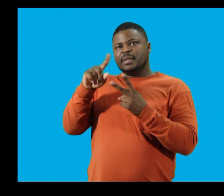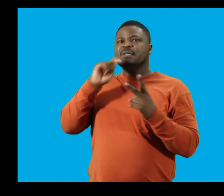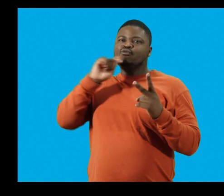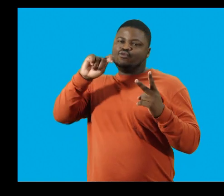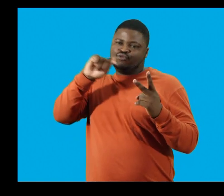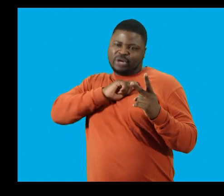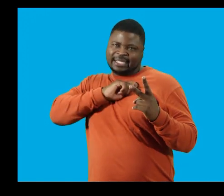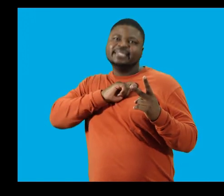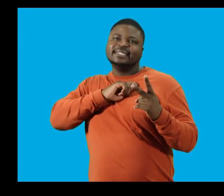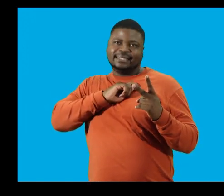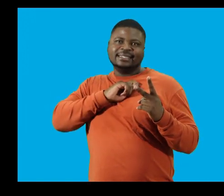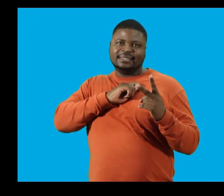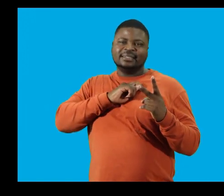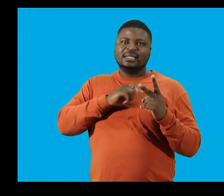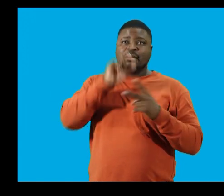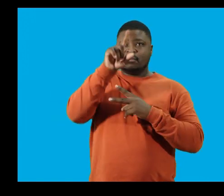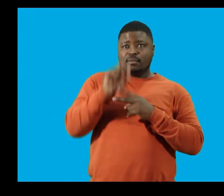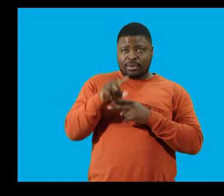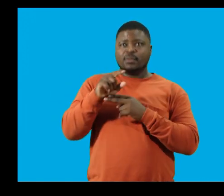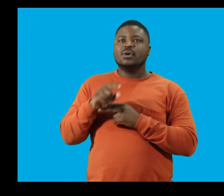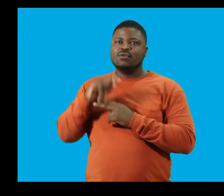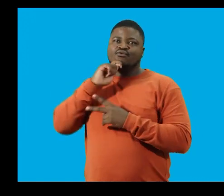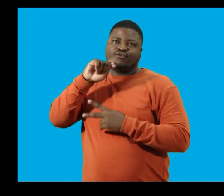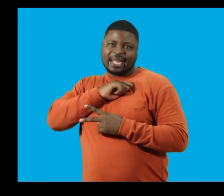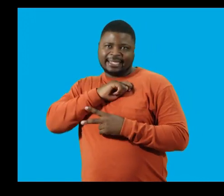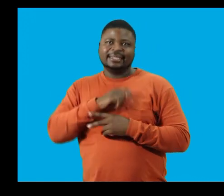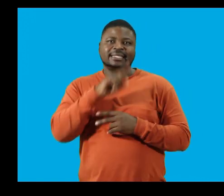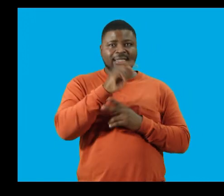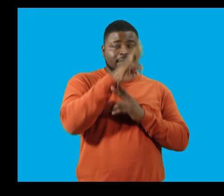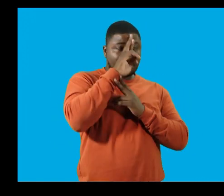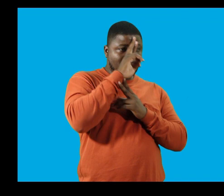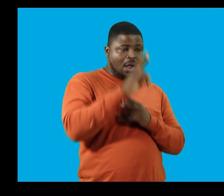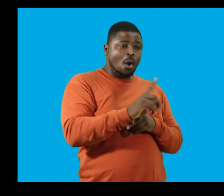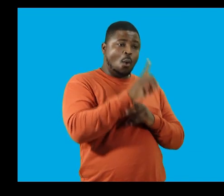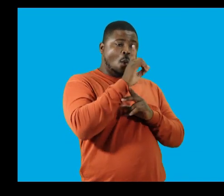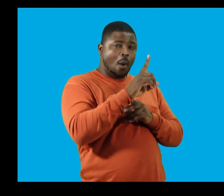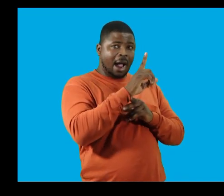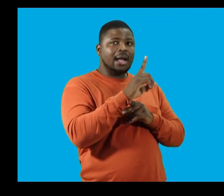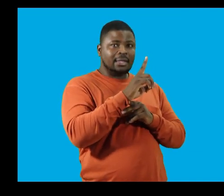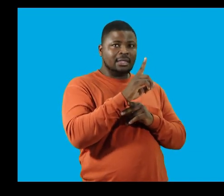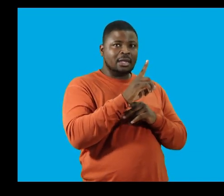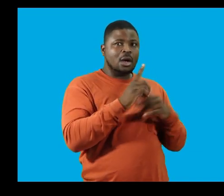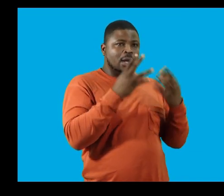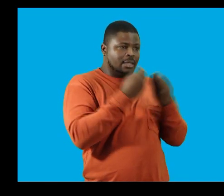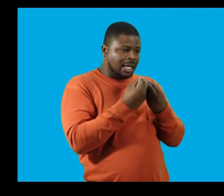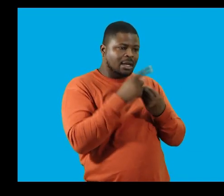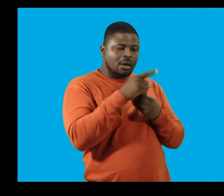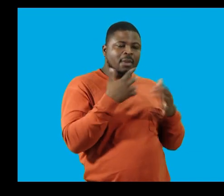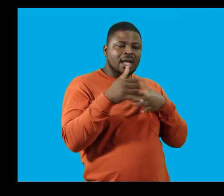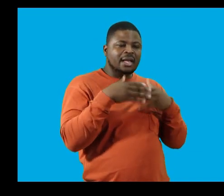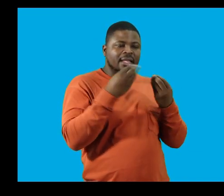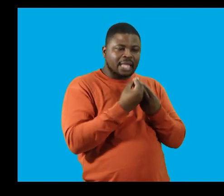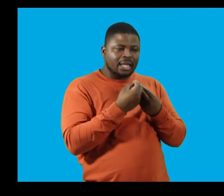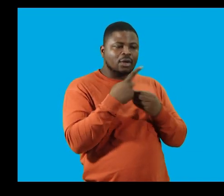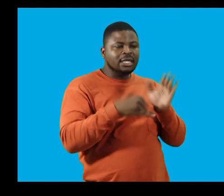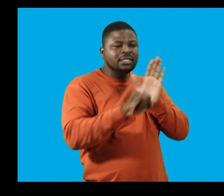reality. Meaning 1 unit on the map is